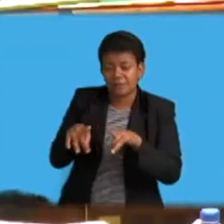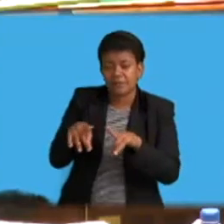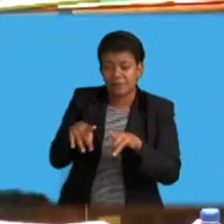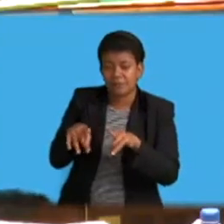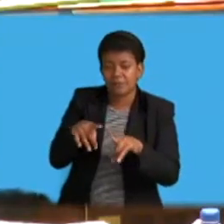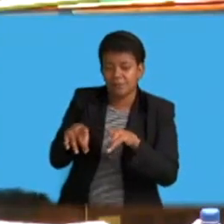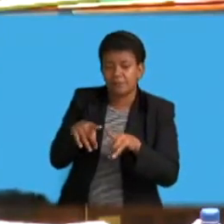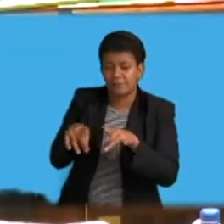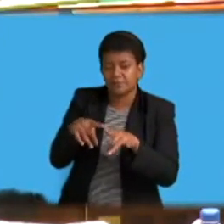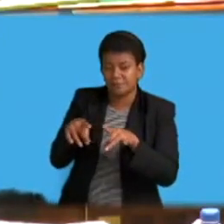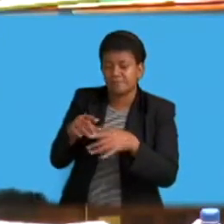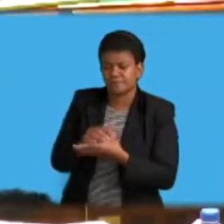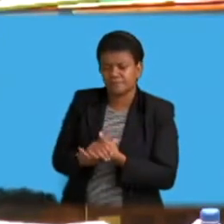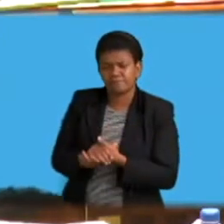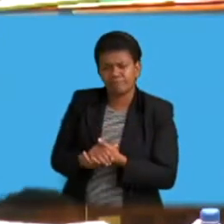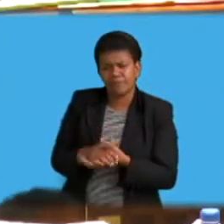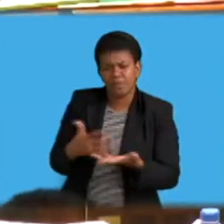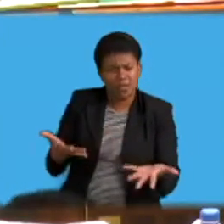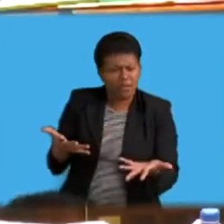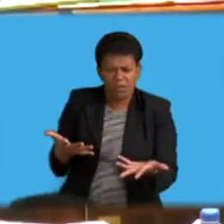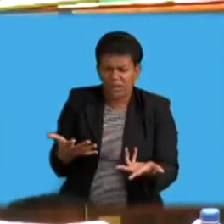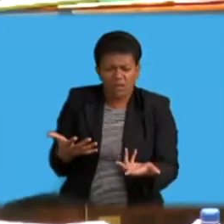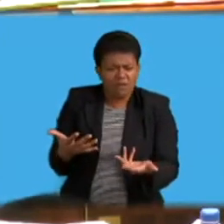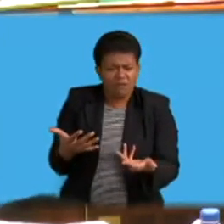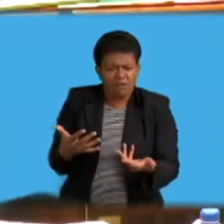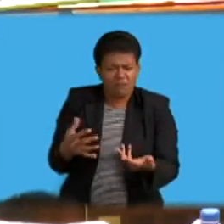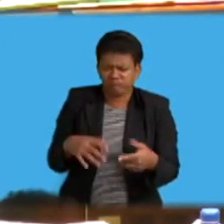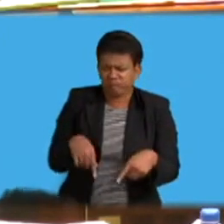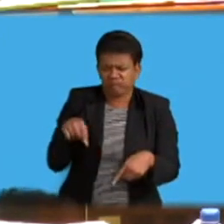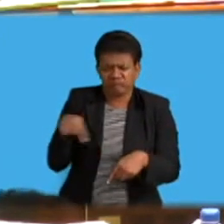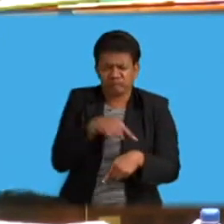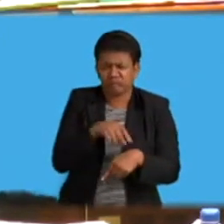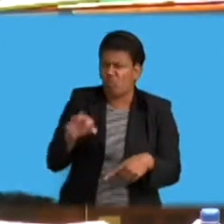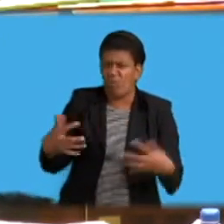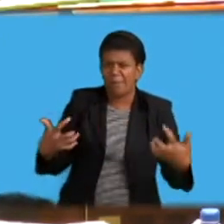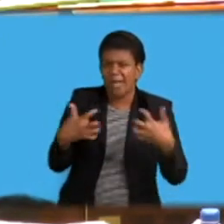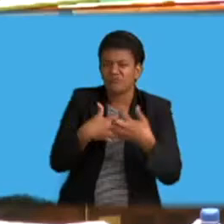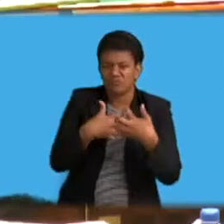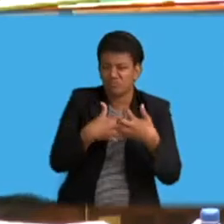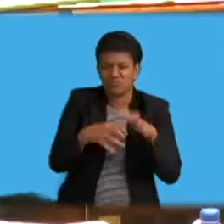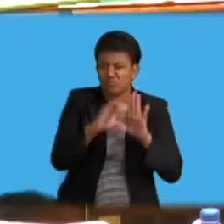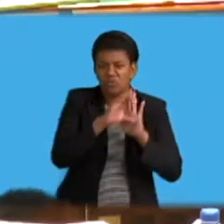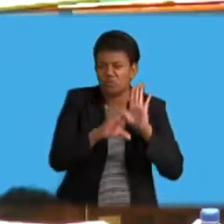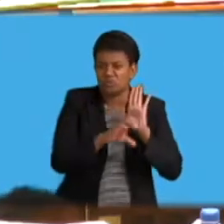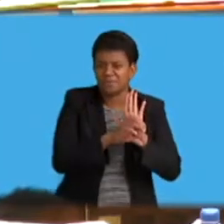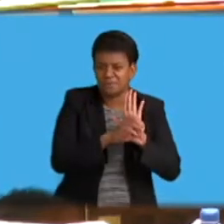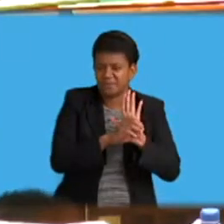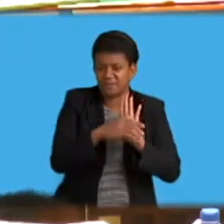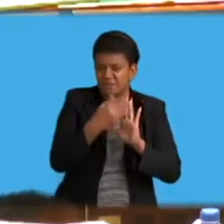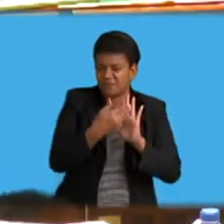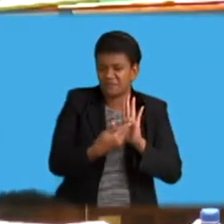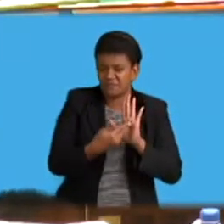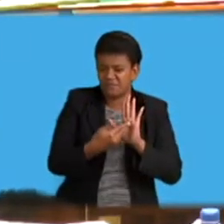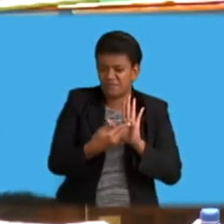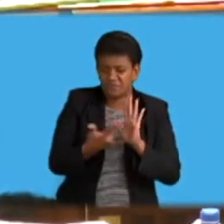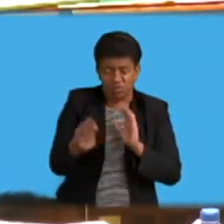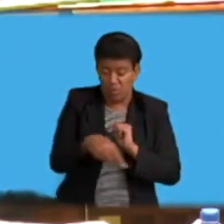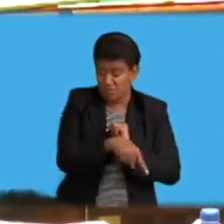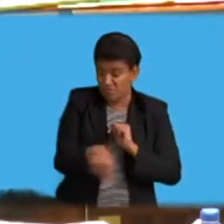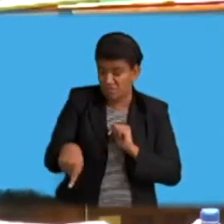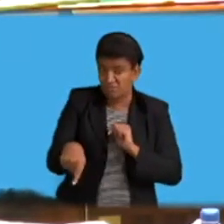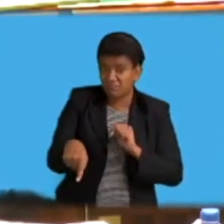the curriculum. These are activities which are designed to